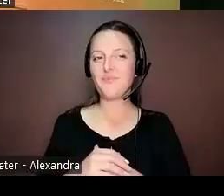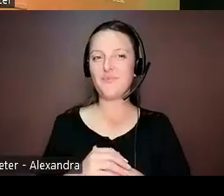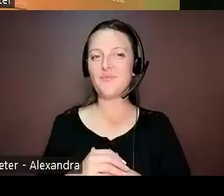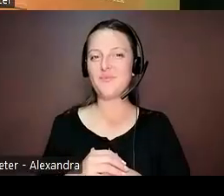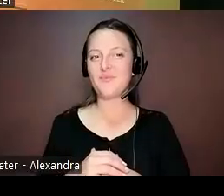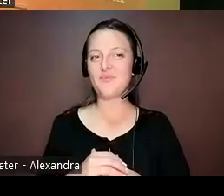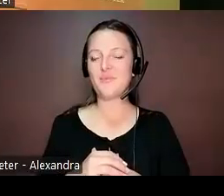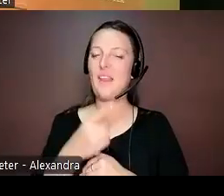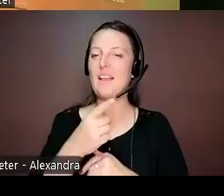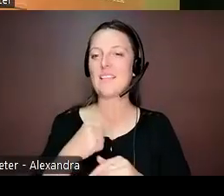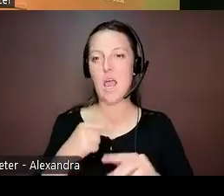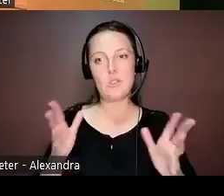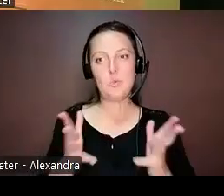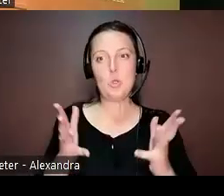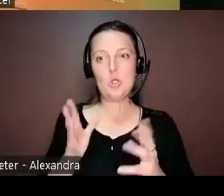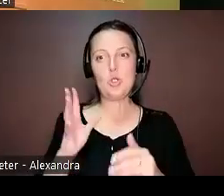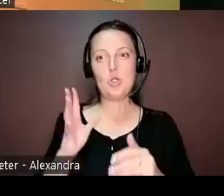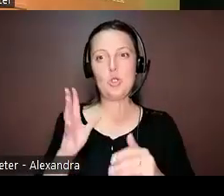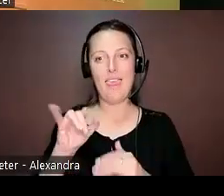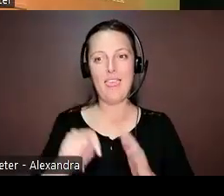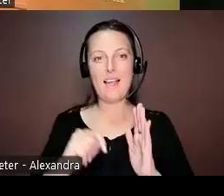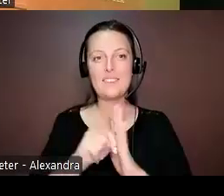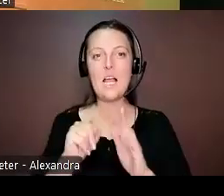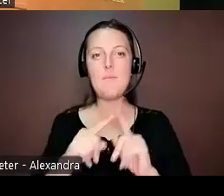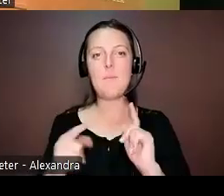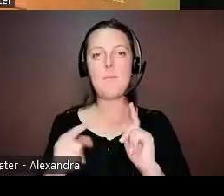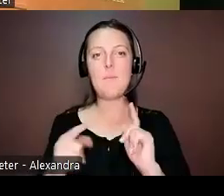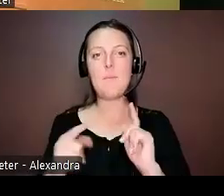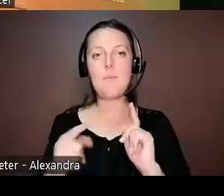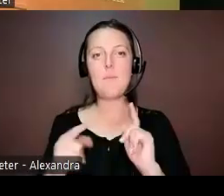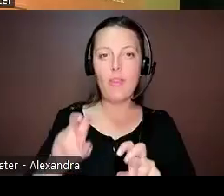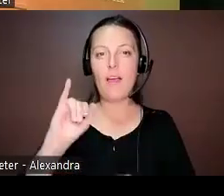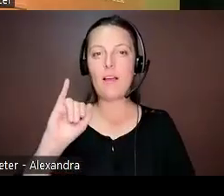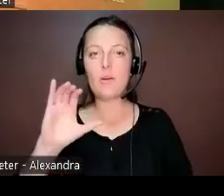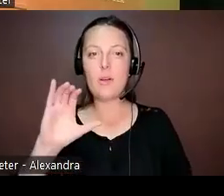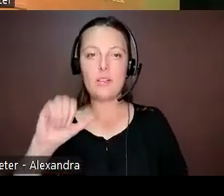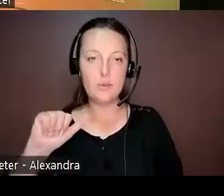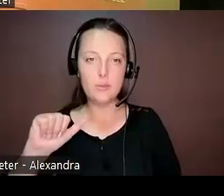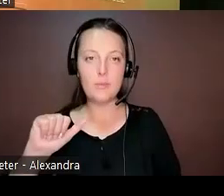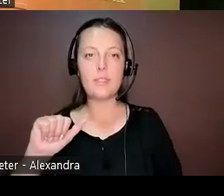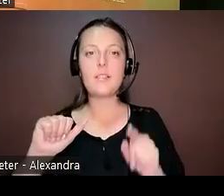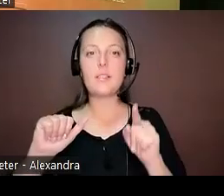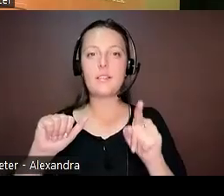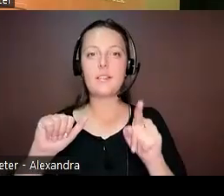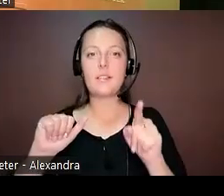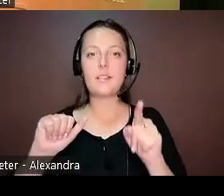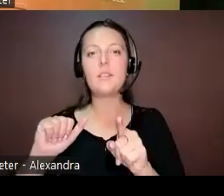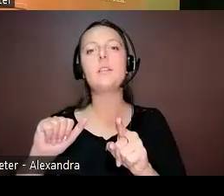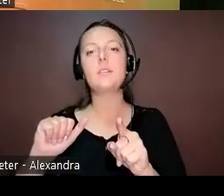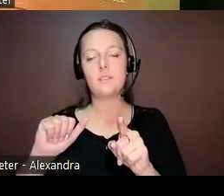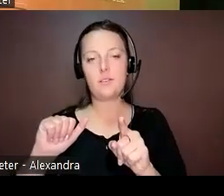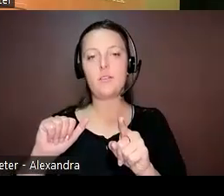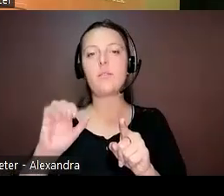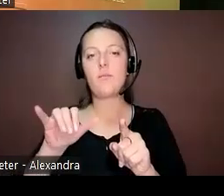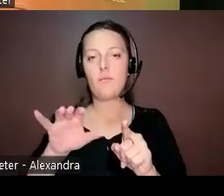this this intracranial atherosclerosis main diathesis with this surgery